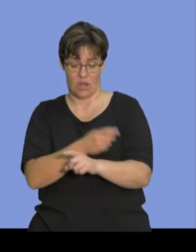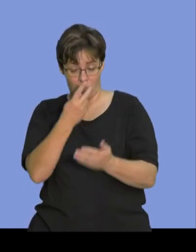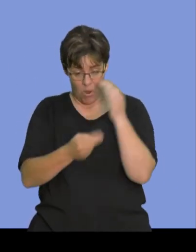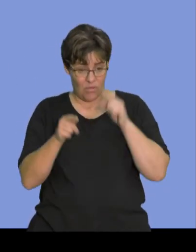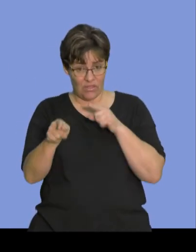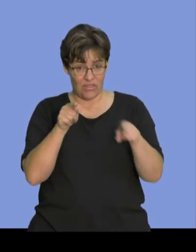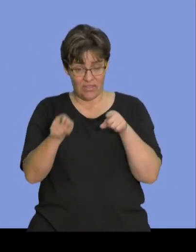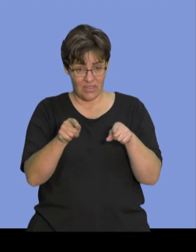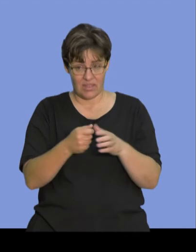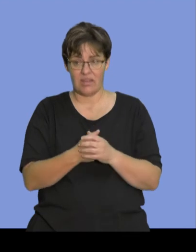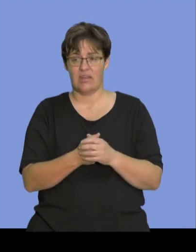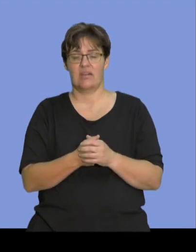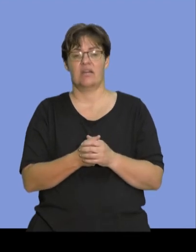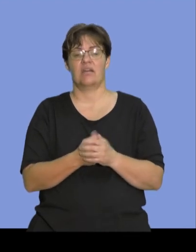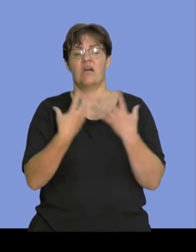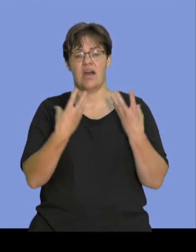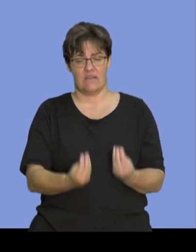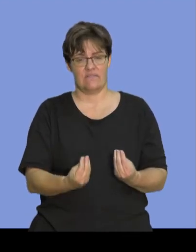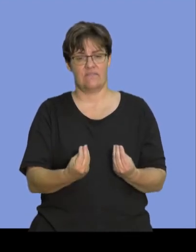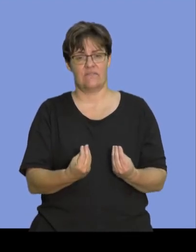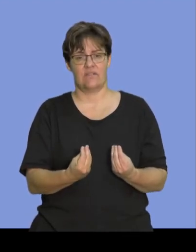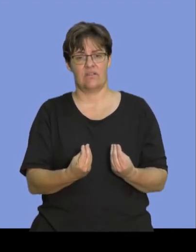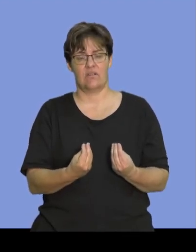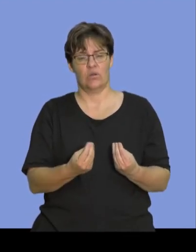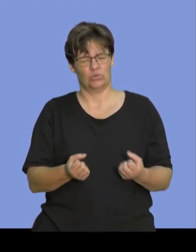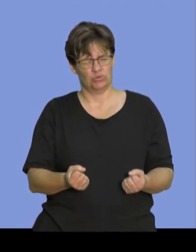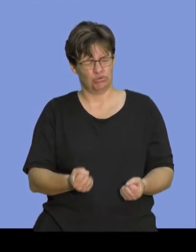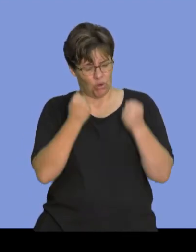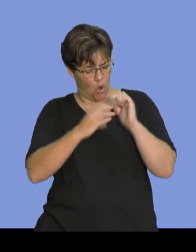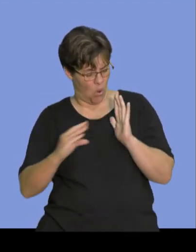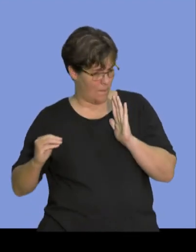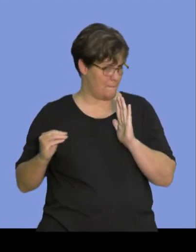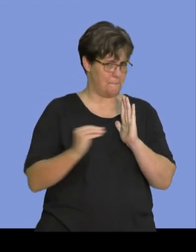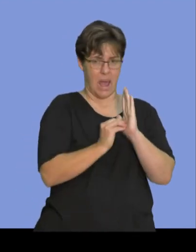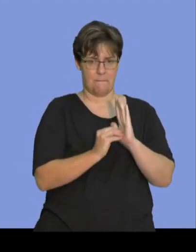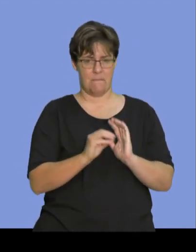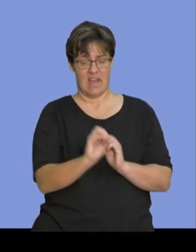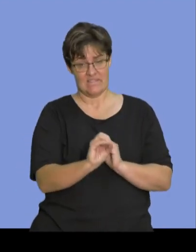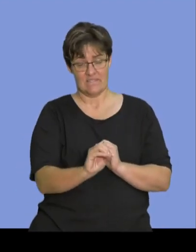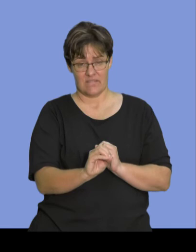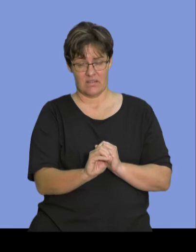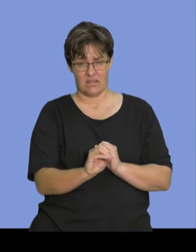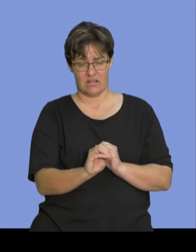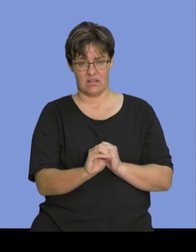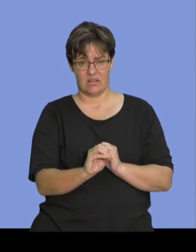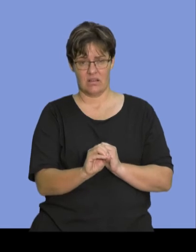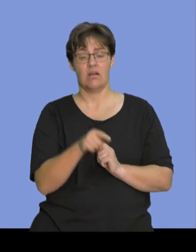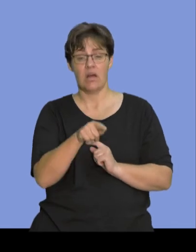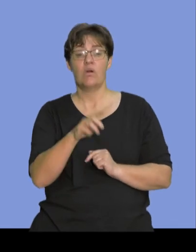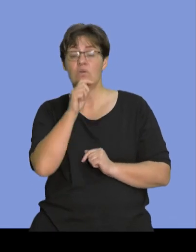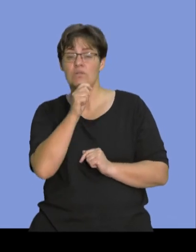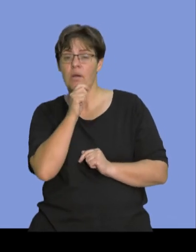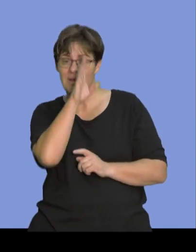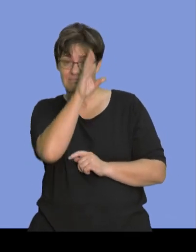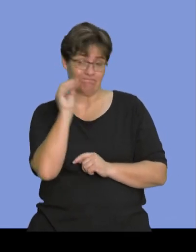these electrical machines, there is actually a huge use of strong magnet. And the other thing that justifies their use,